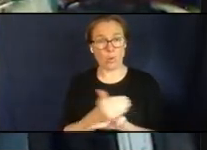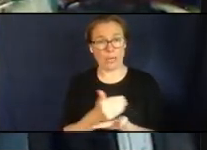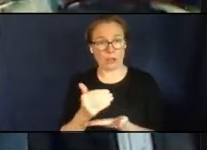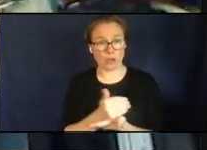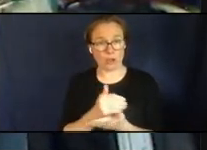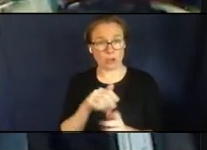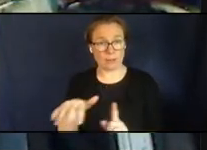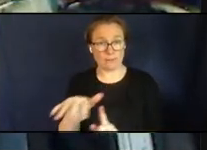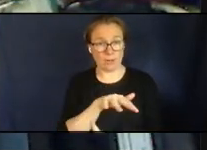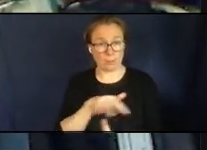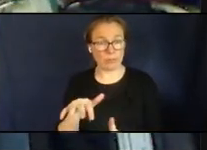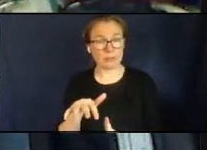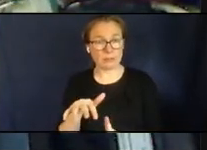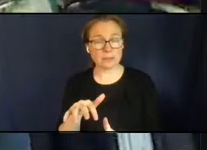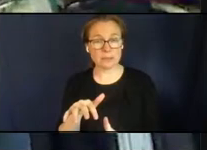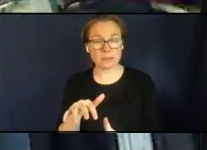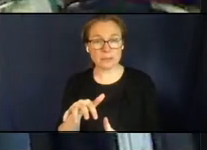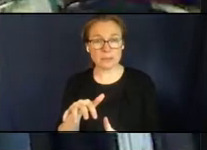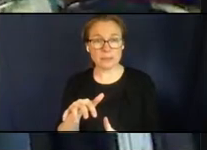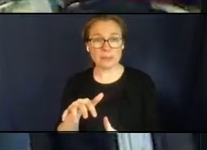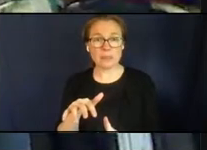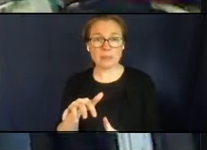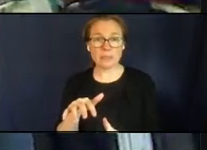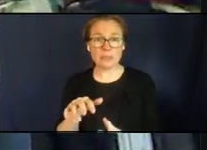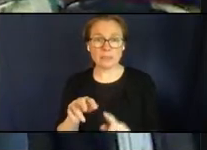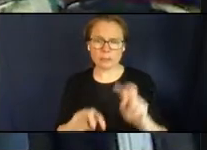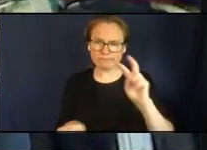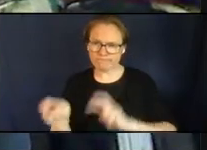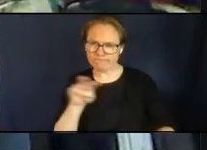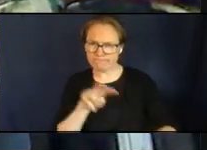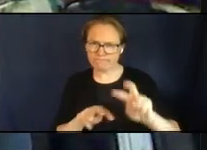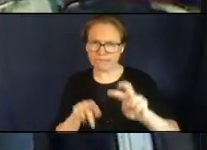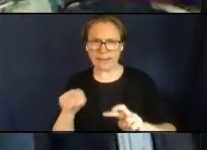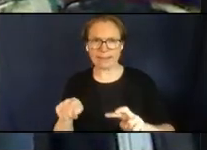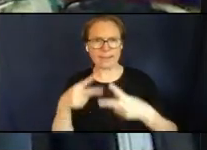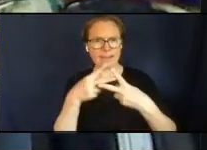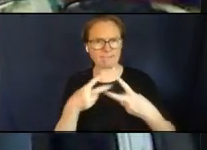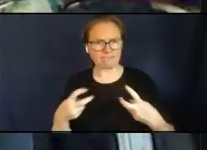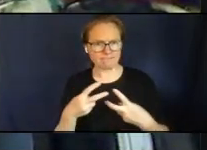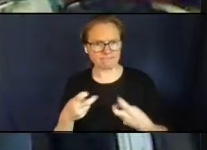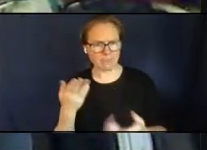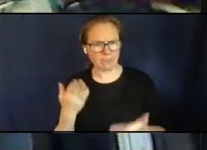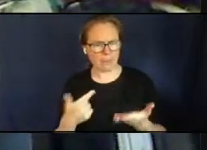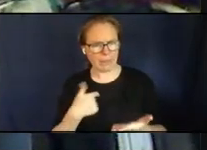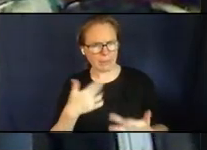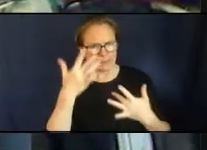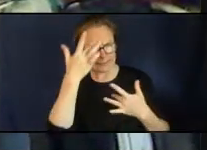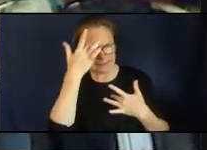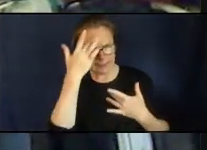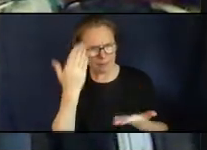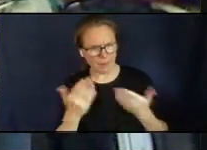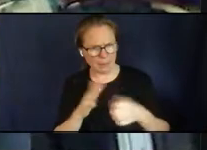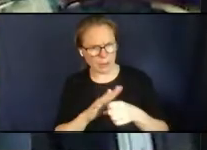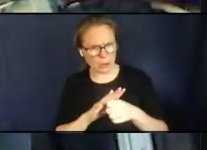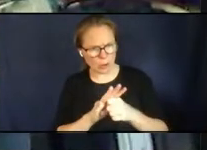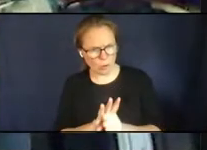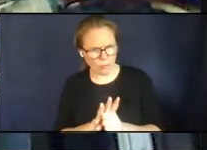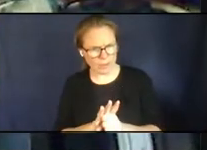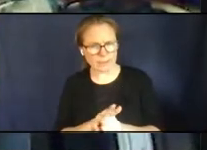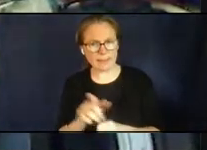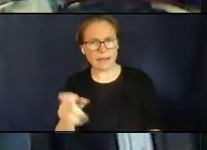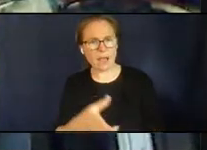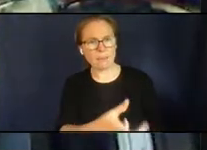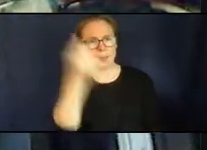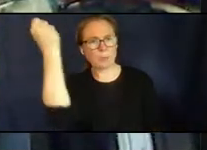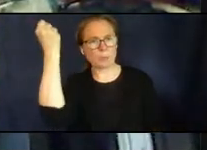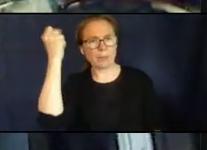the sort of revealing that they are sick, that they might have COVID, that they should be tested, potentially takes them off the line, takes them out of the field. And